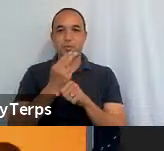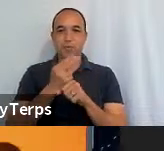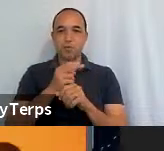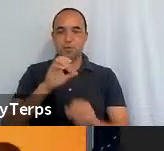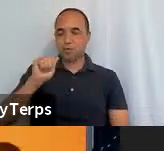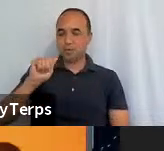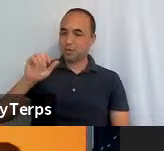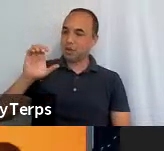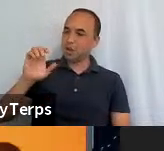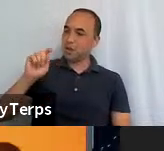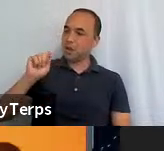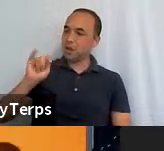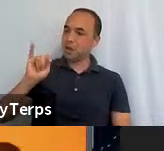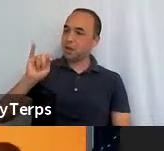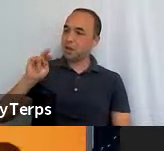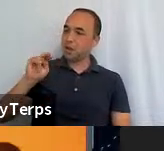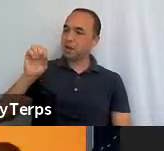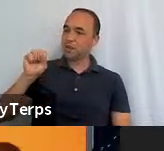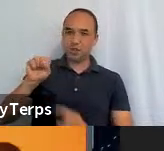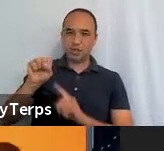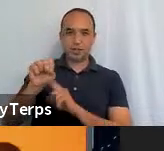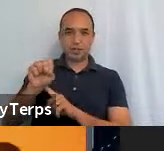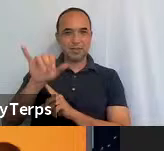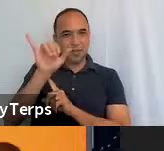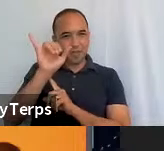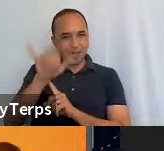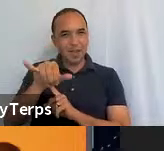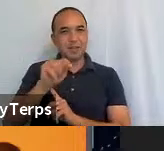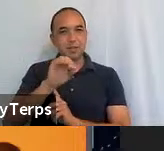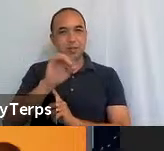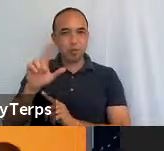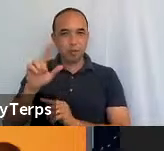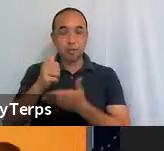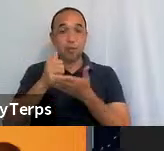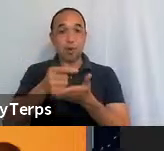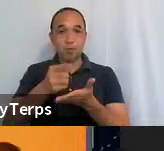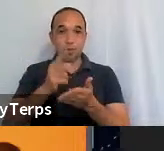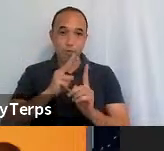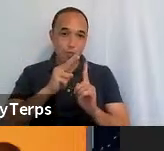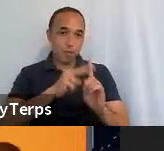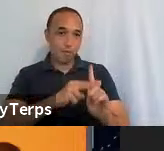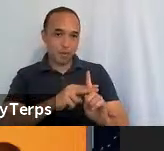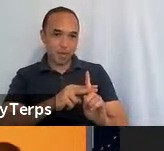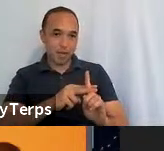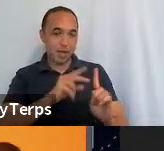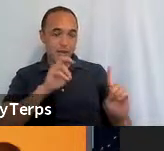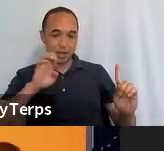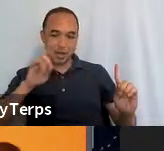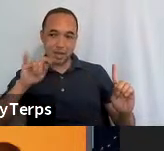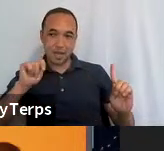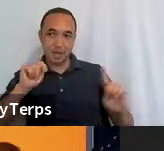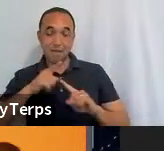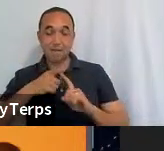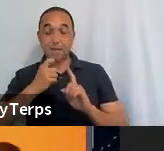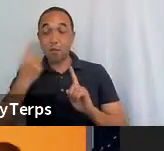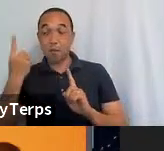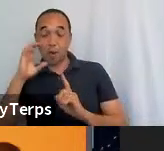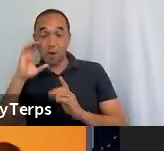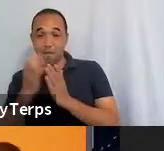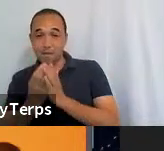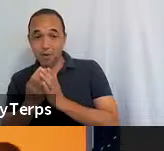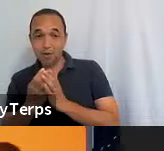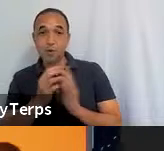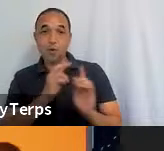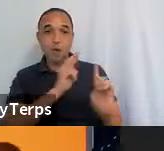simply a tool for you to apply edits that you've done to one photo to